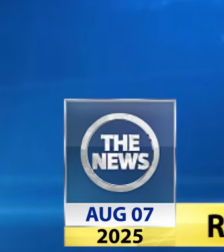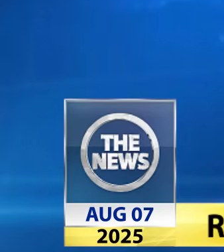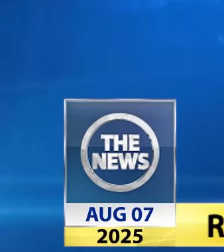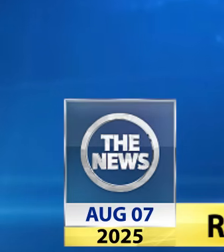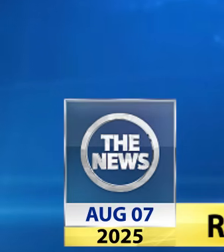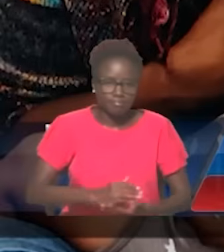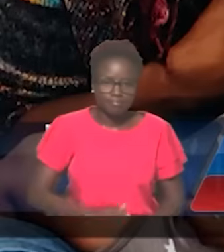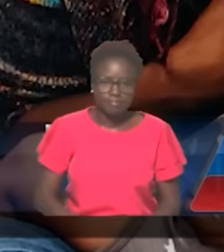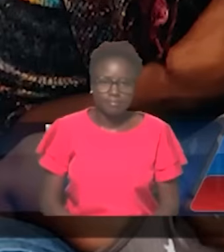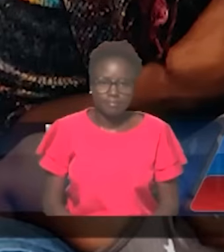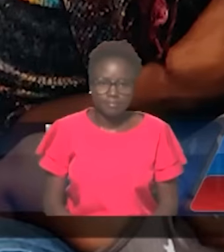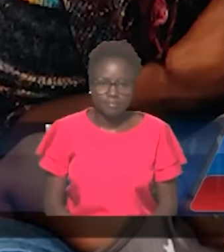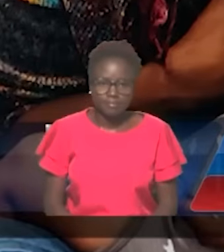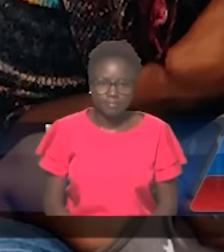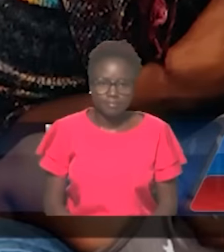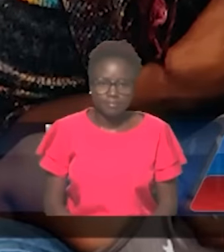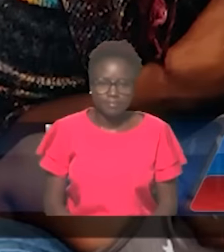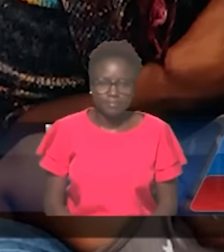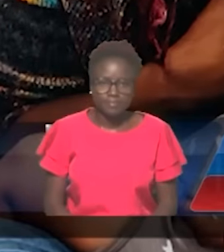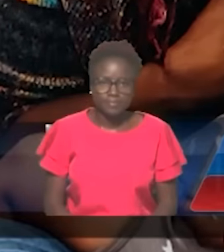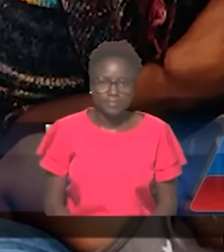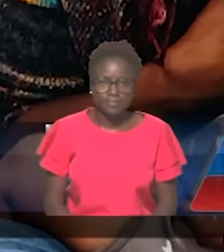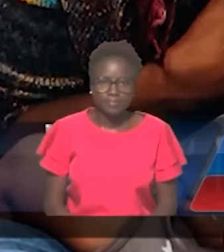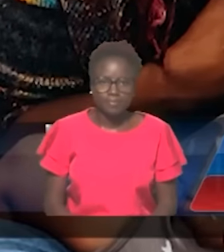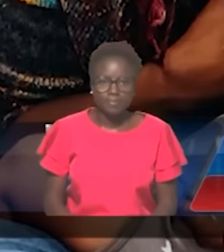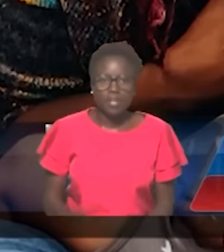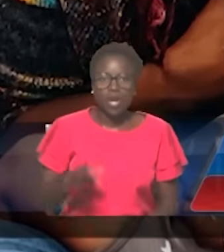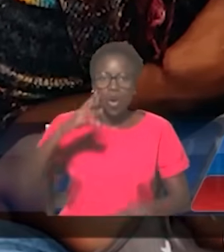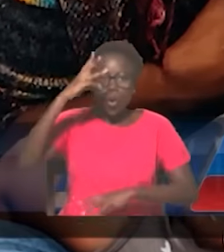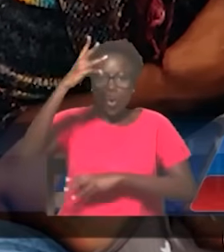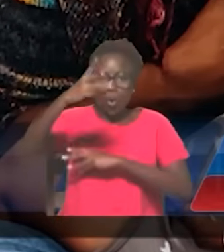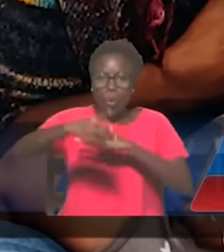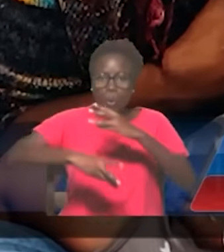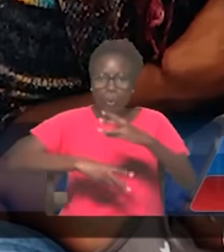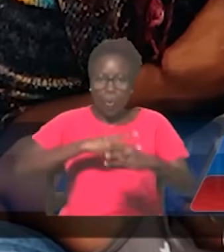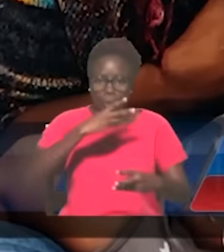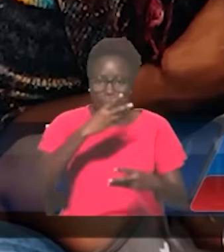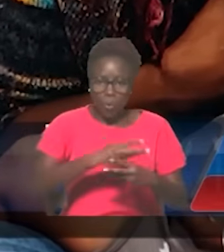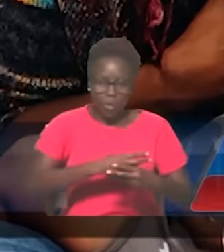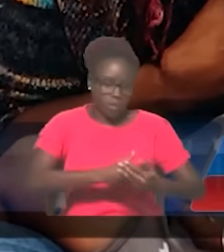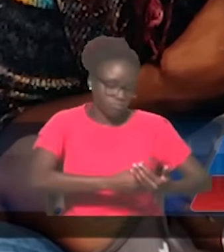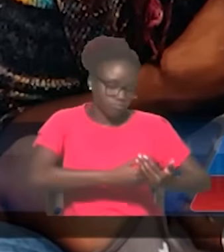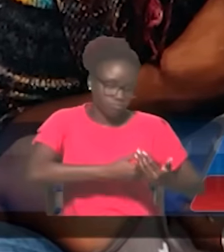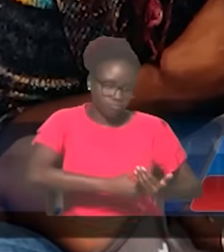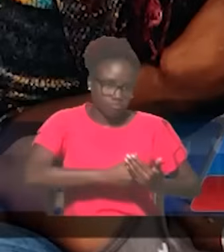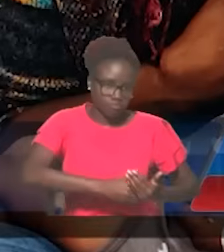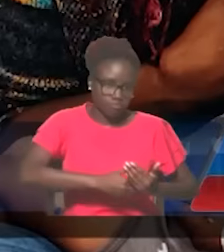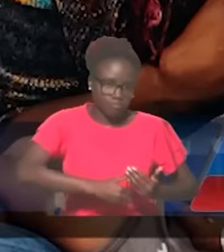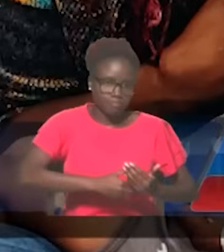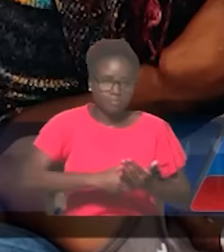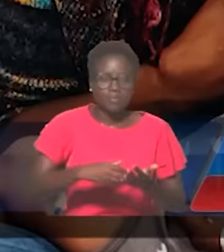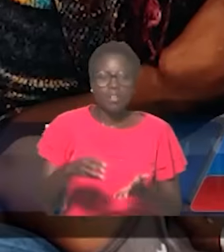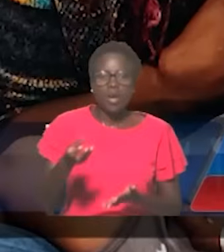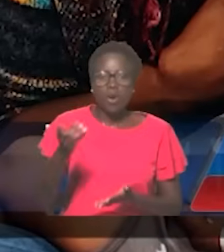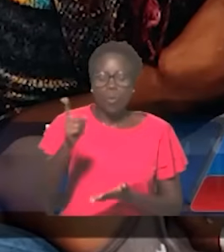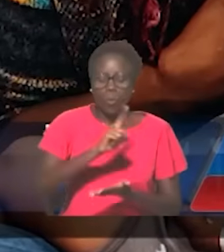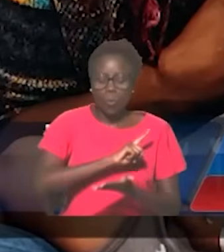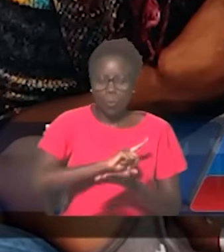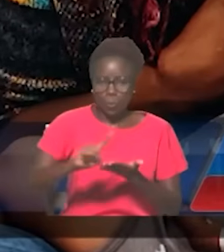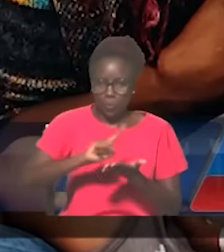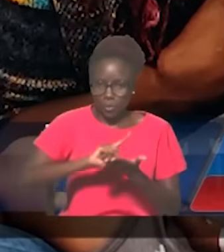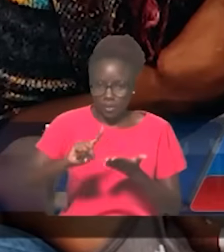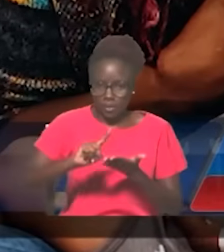this report. World Breastfeeding Week 2025 was celebrated under the theme Prioritize Breastfeeding,